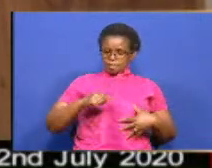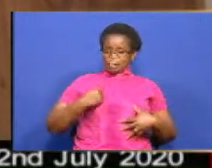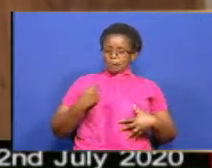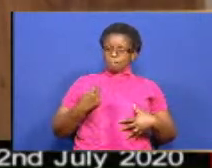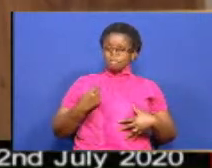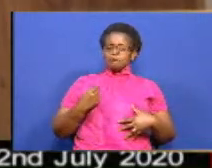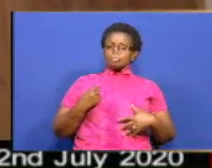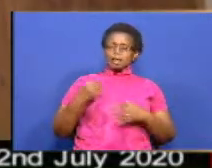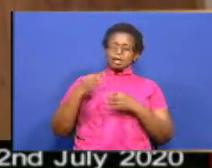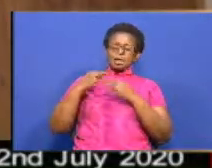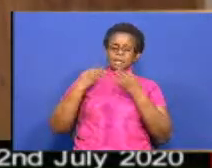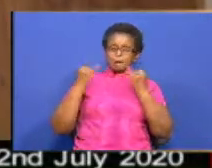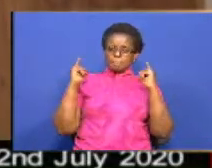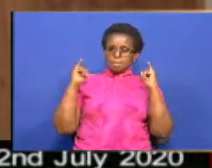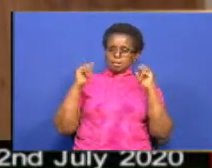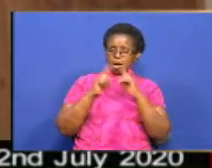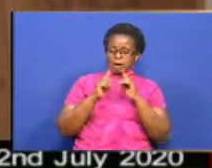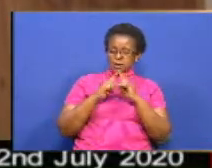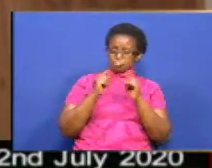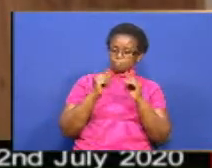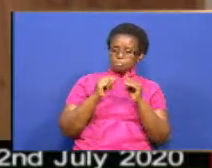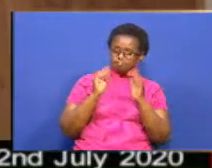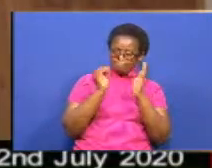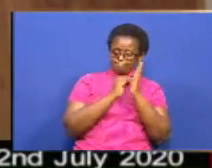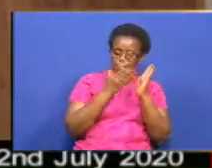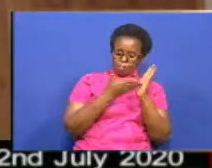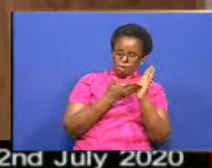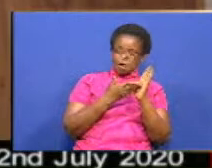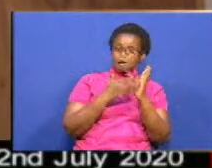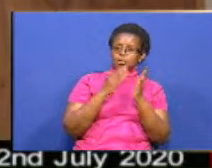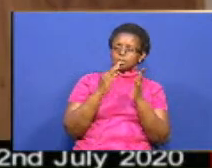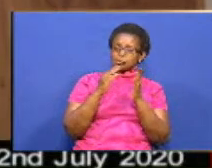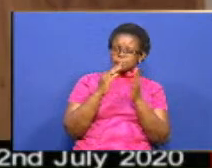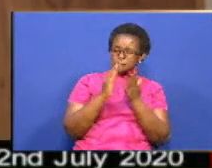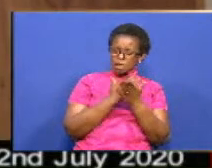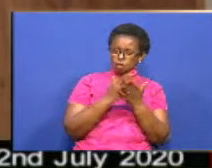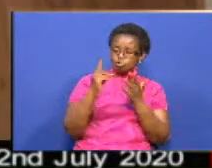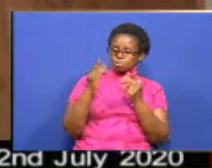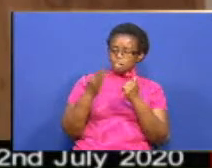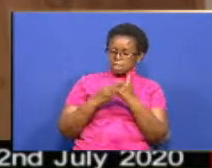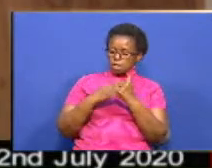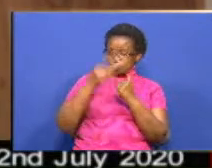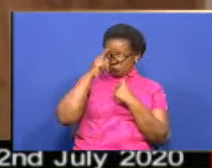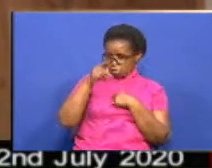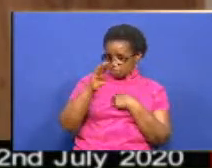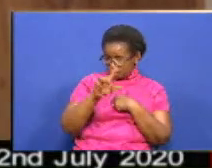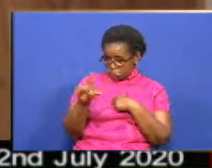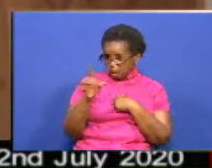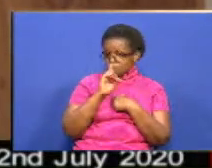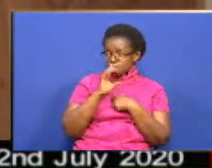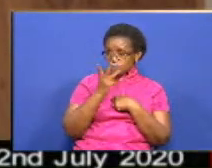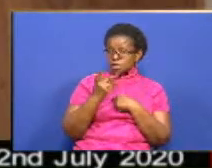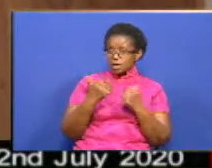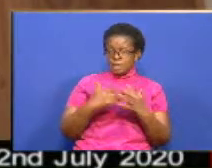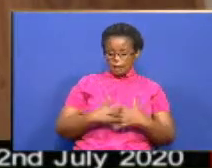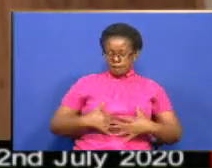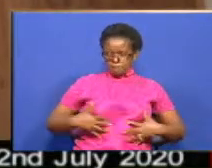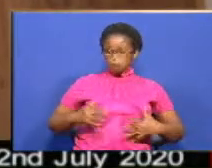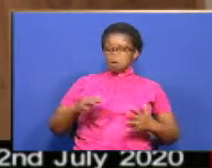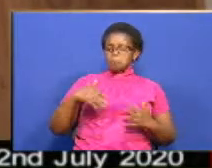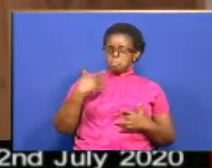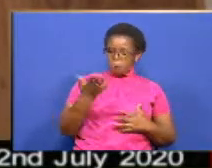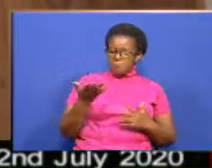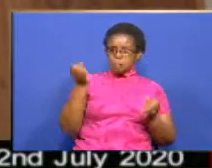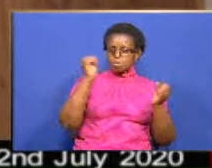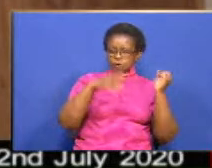for in clause 28 in bracket 4 of the bill. It states that refugees shall be enabled to